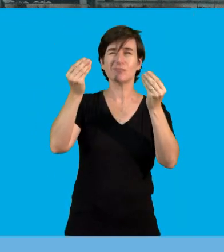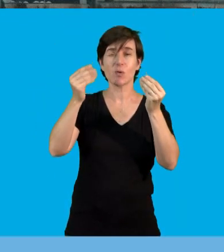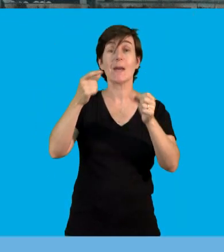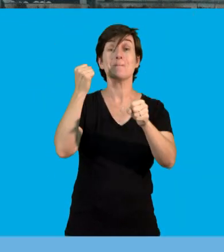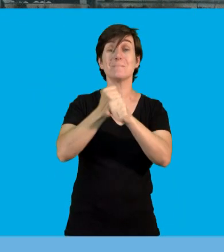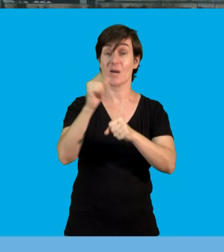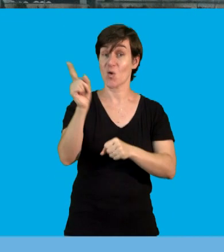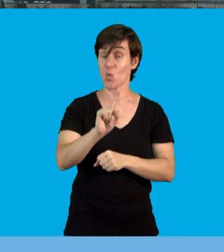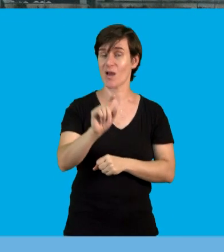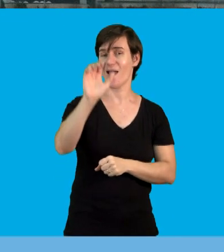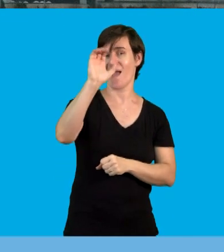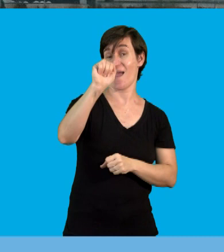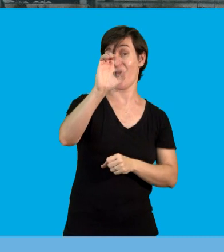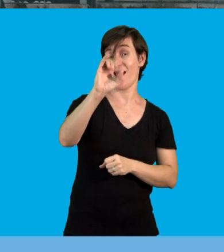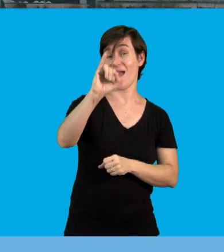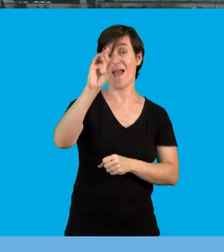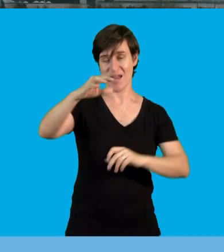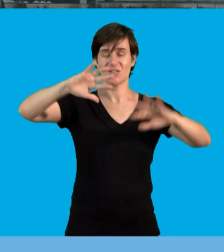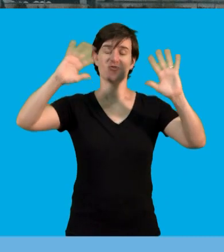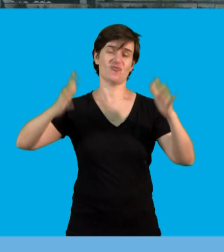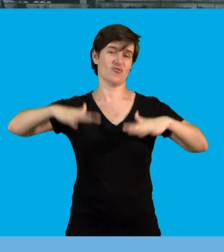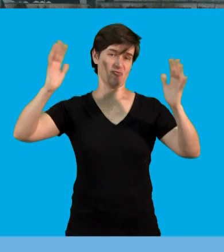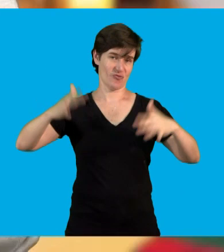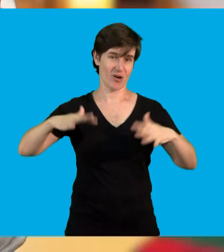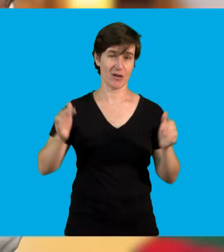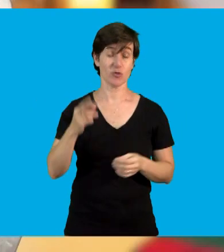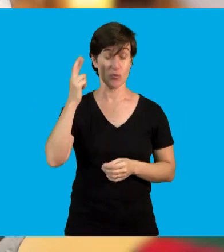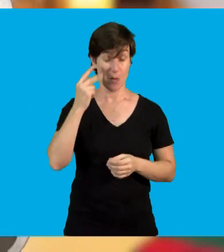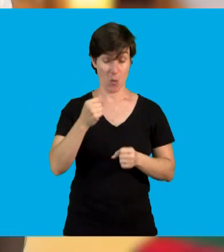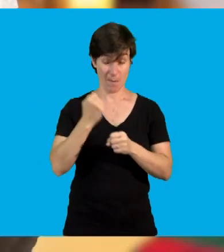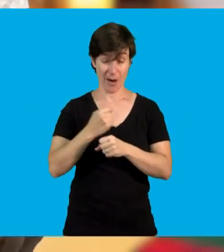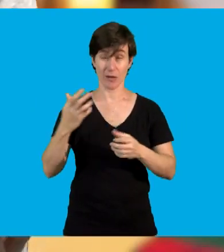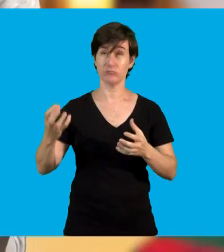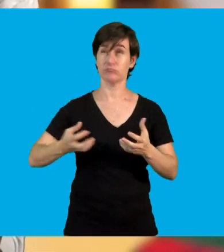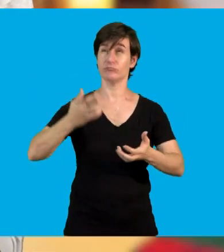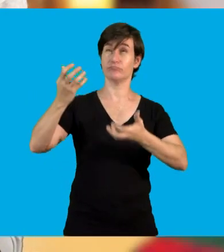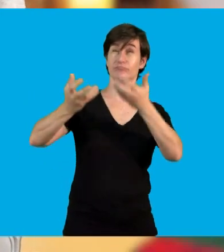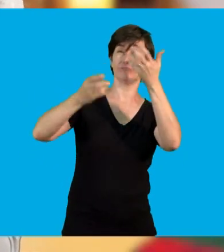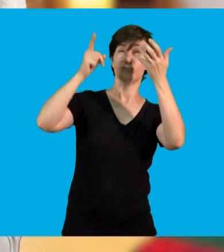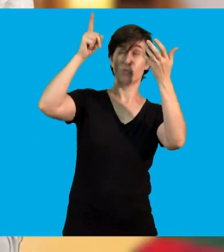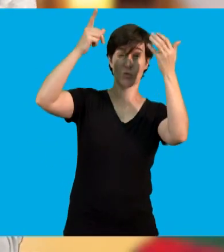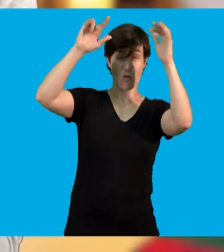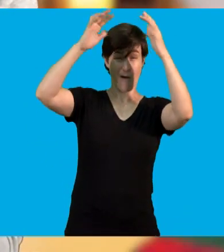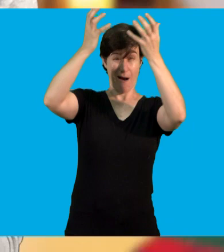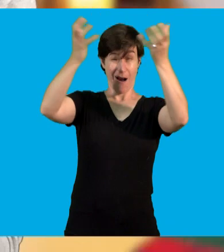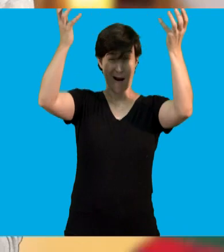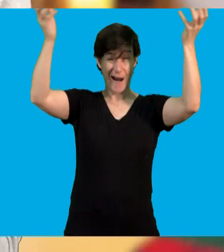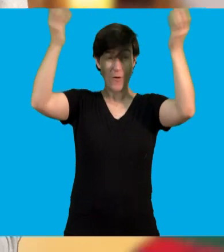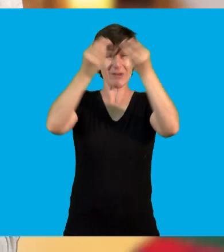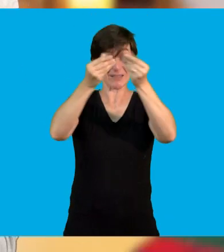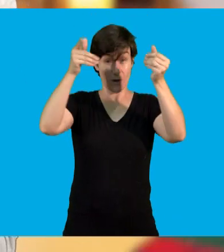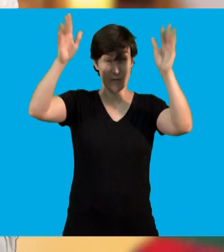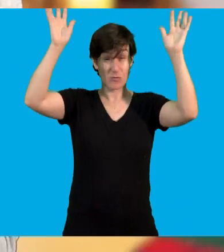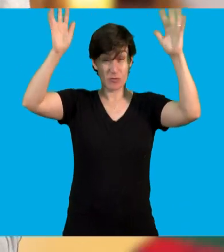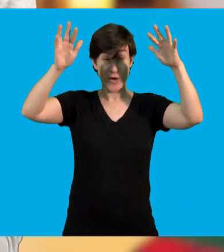to form acid rain. So remember, as these gases are produced, they go into the atmosphere, and as they go into the atmosphere, they're going to dissolve in